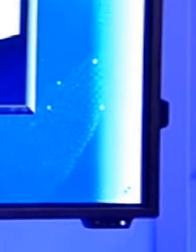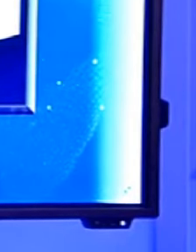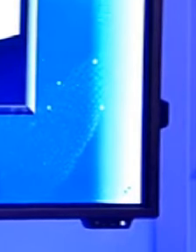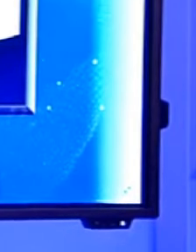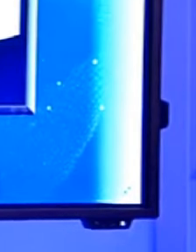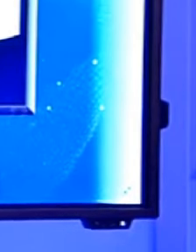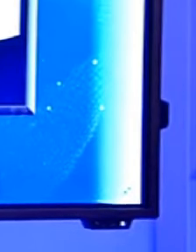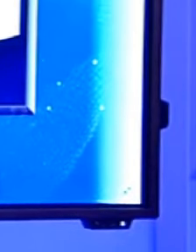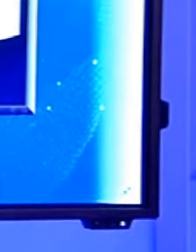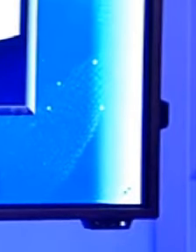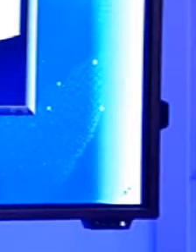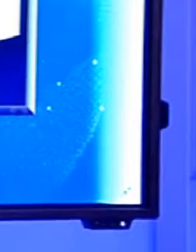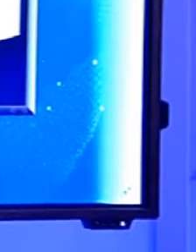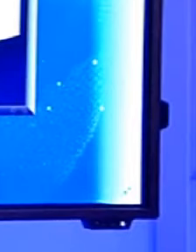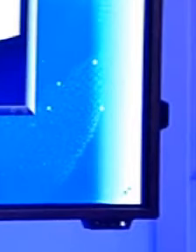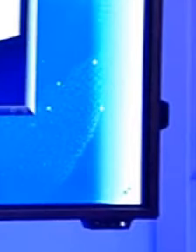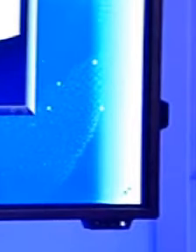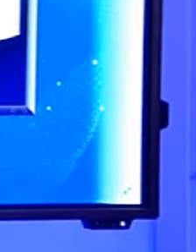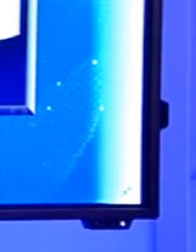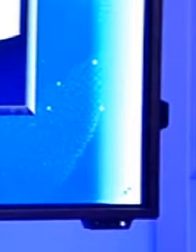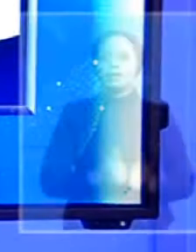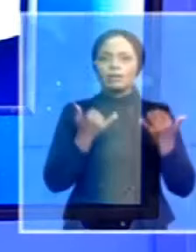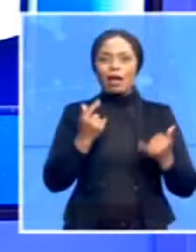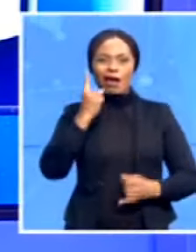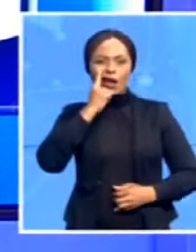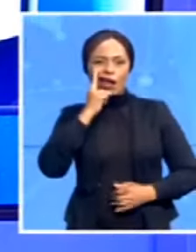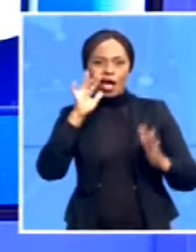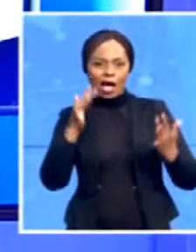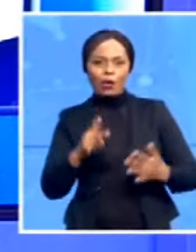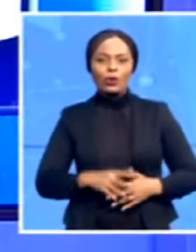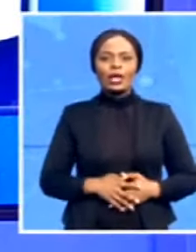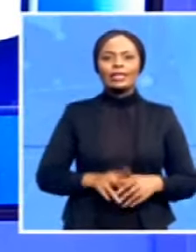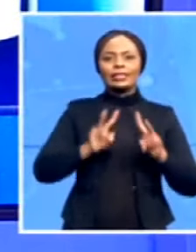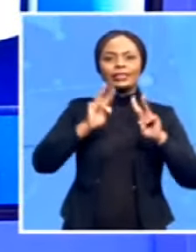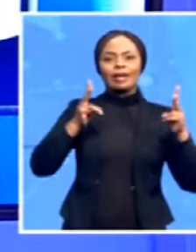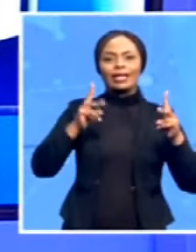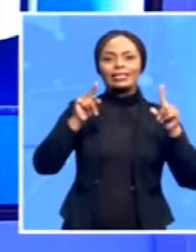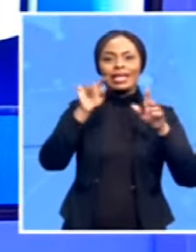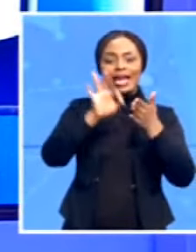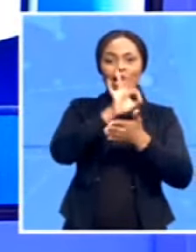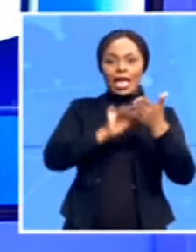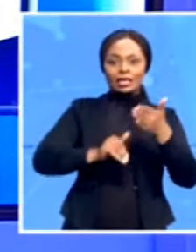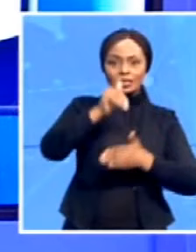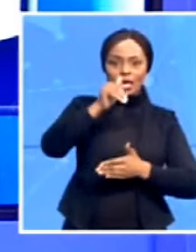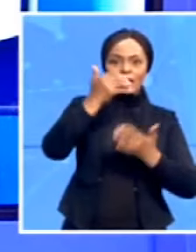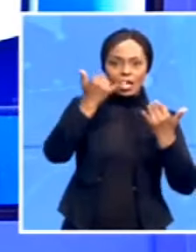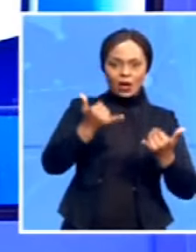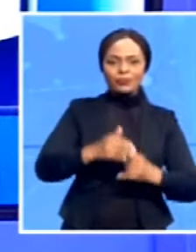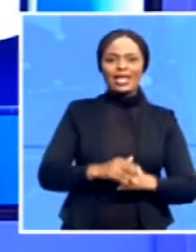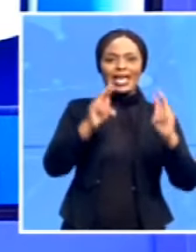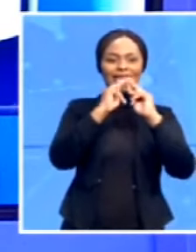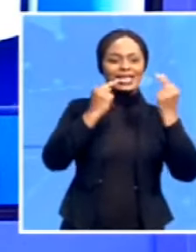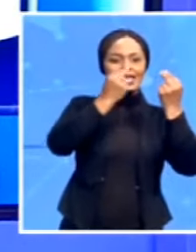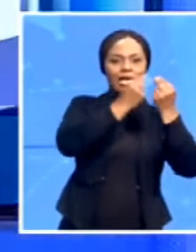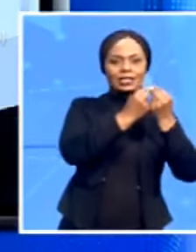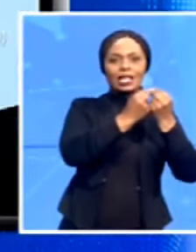let's go through it. So the various elections that we do cover is the national election. There we go. National election.